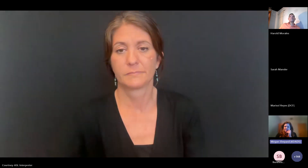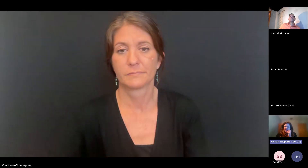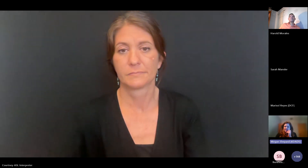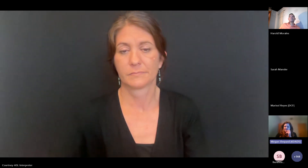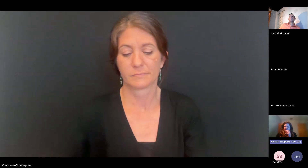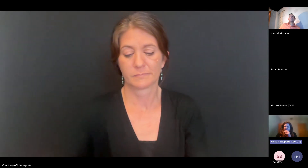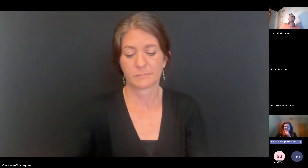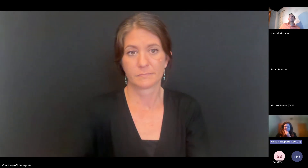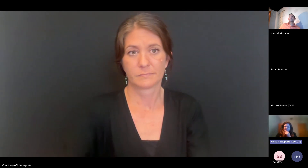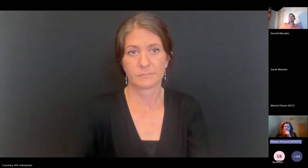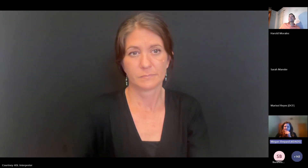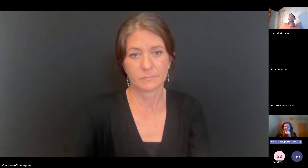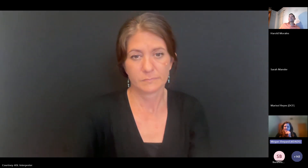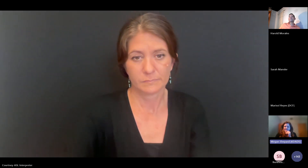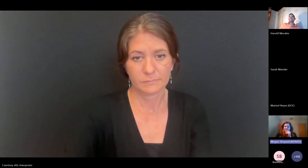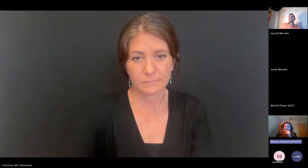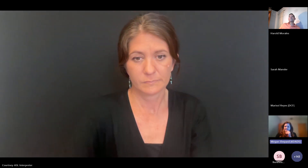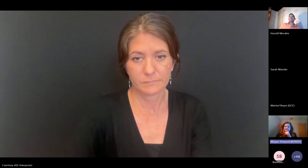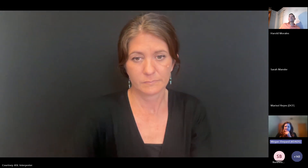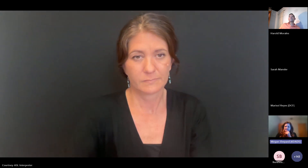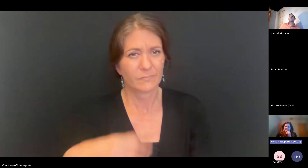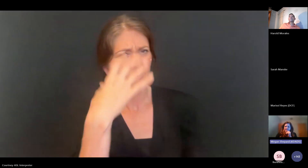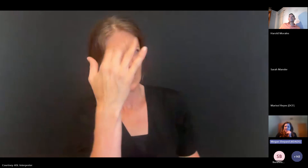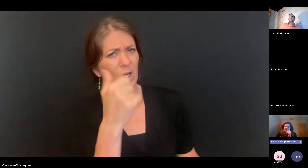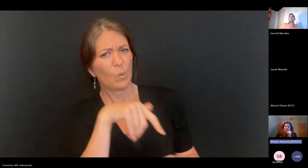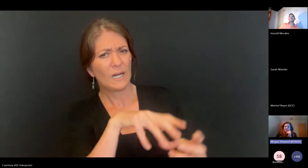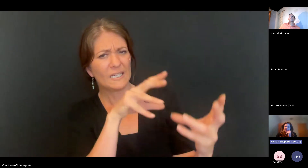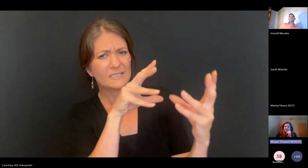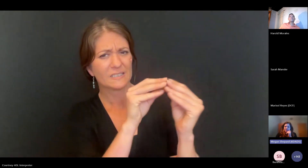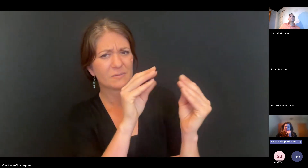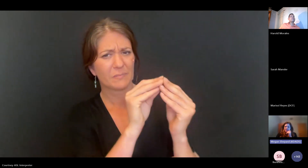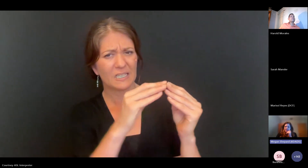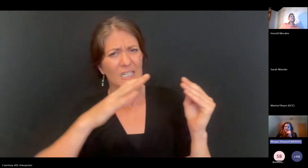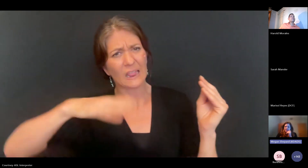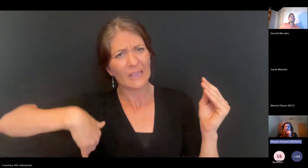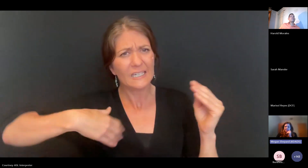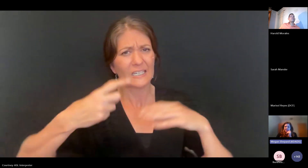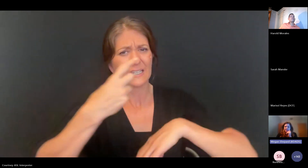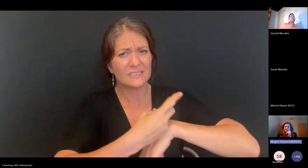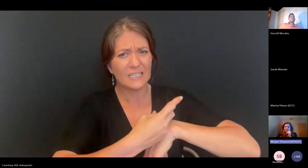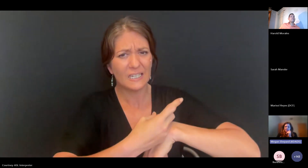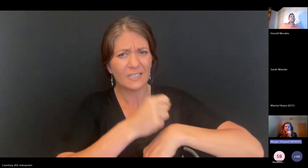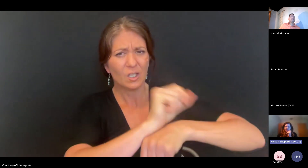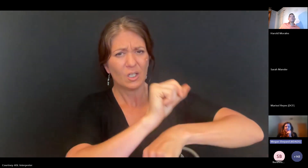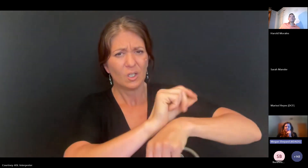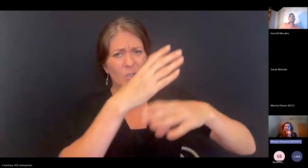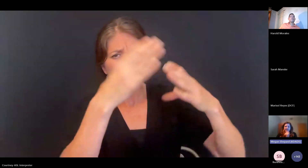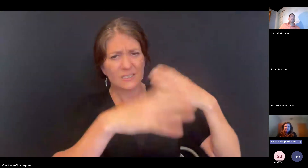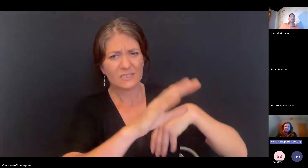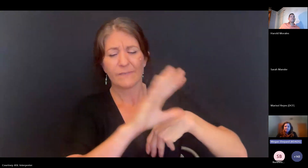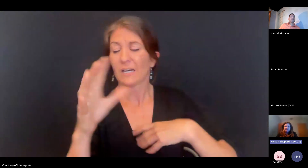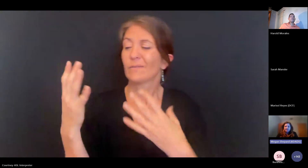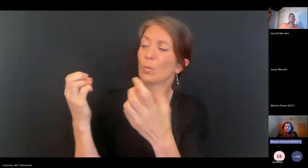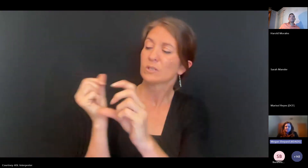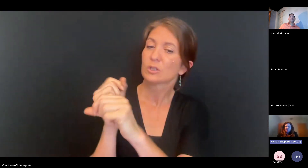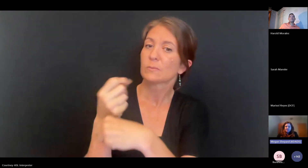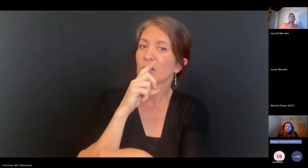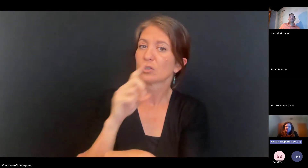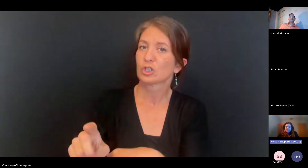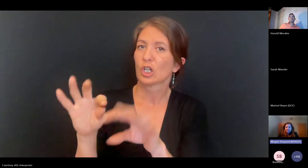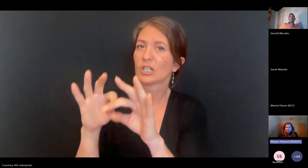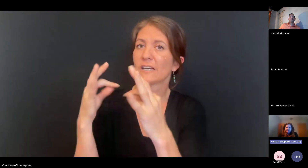Why is this meeting so late in the day? Work ends at 5 p.m. Well, we want to ensure that families who have